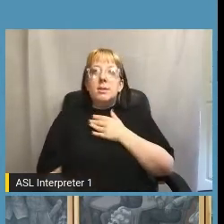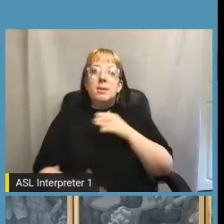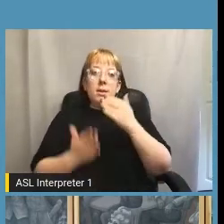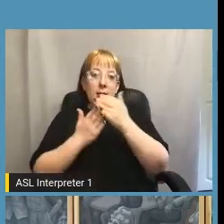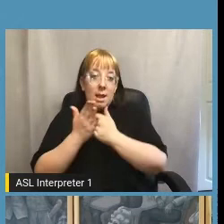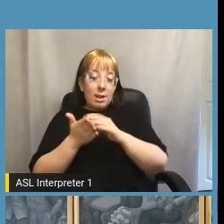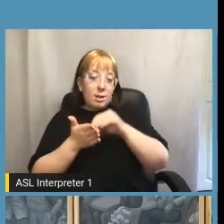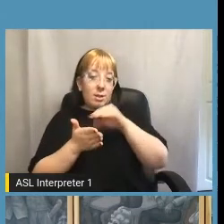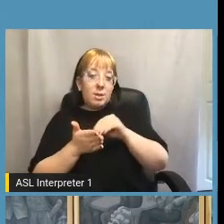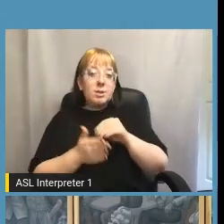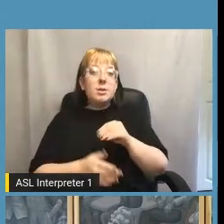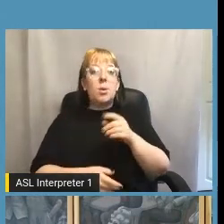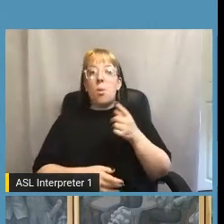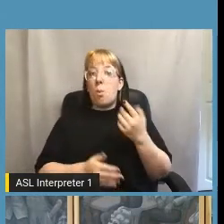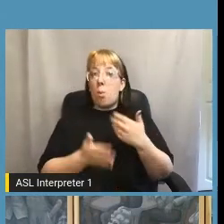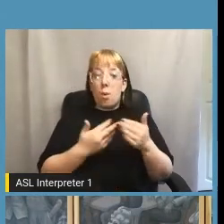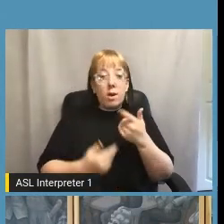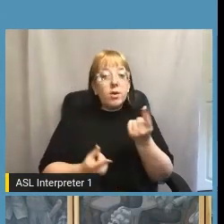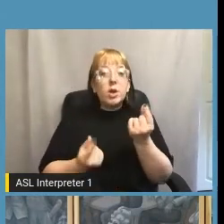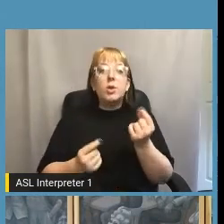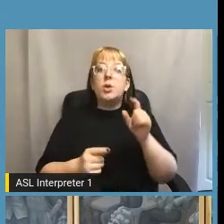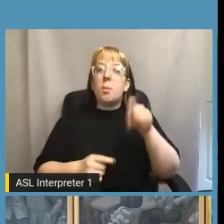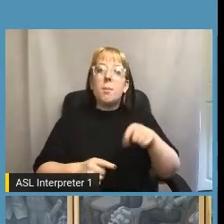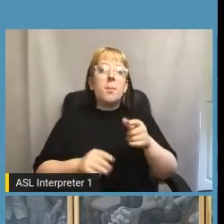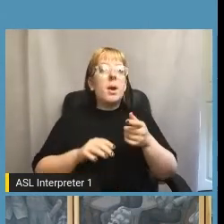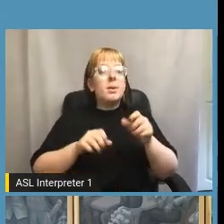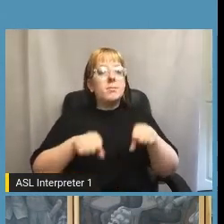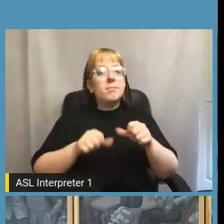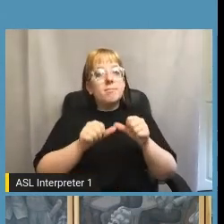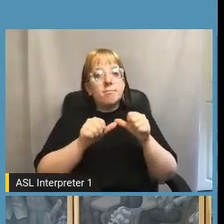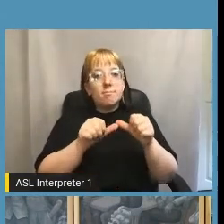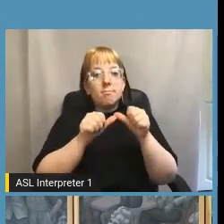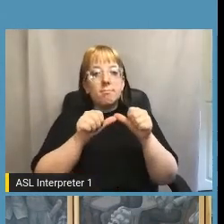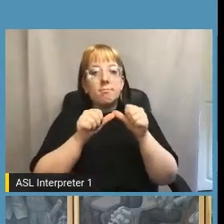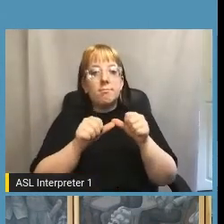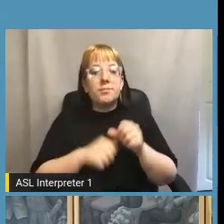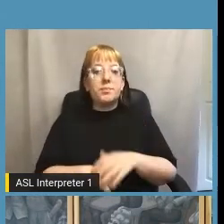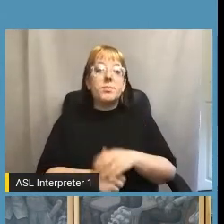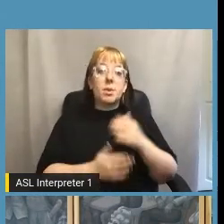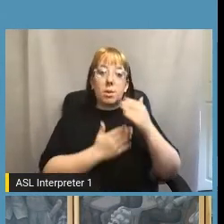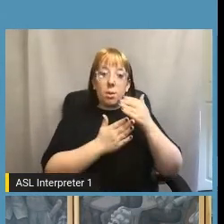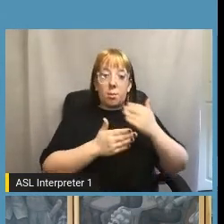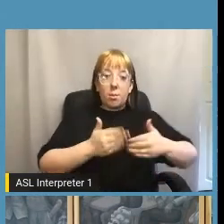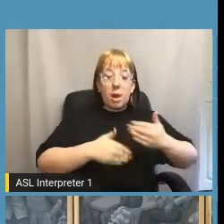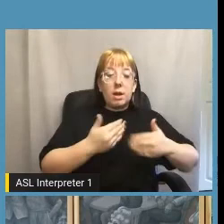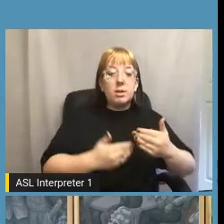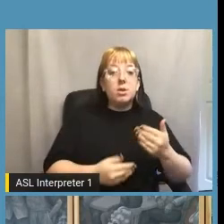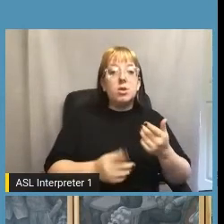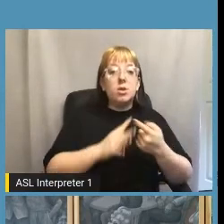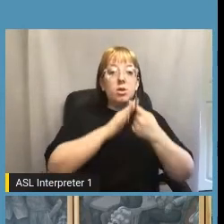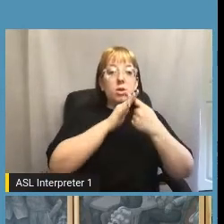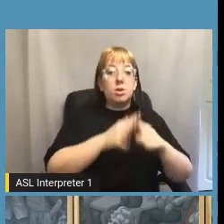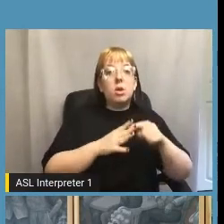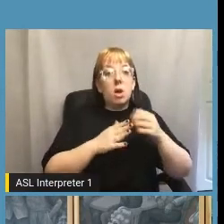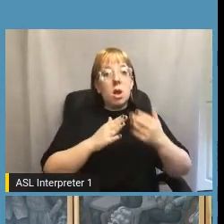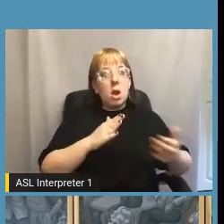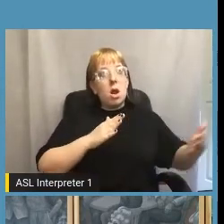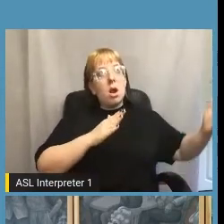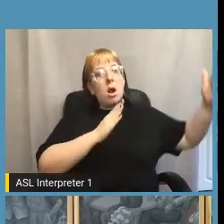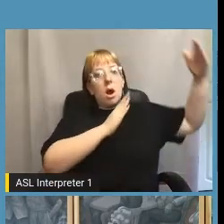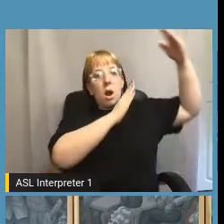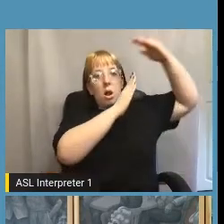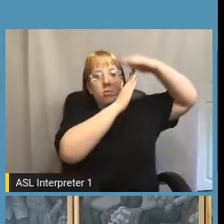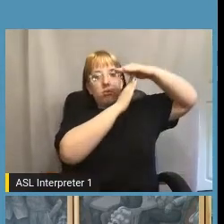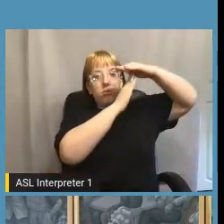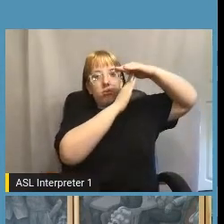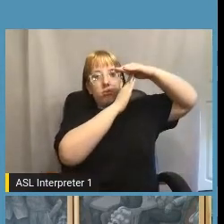to be sustainable. We started off at the absolute, and I'll show you a second, our process, we started off at the absolute top end of all of these things because we had a